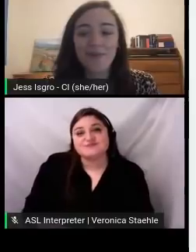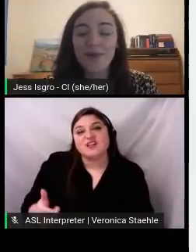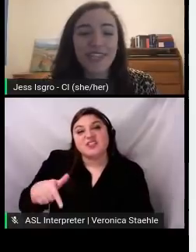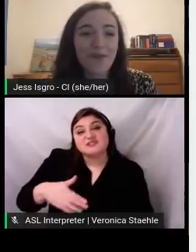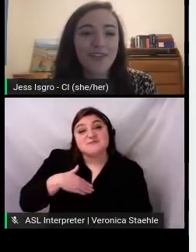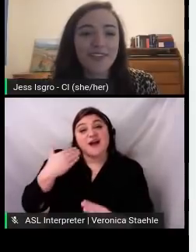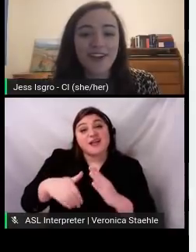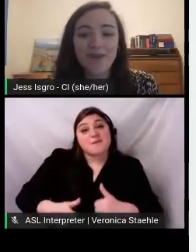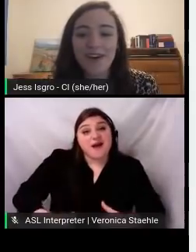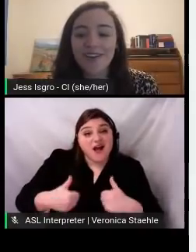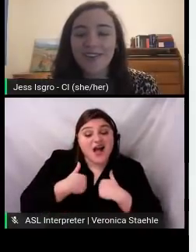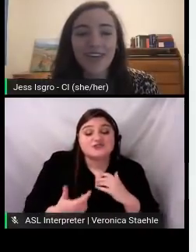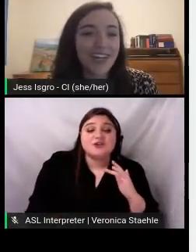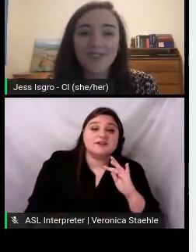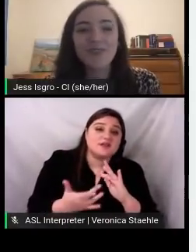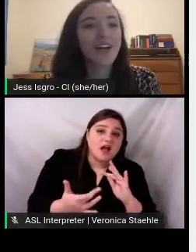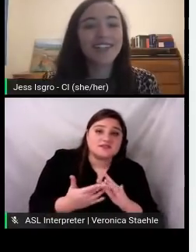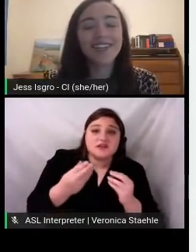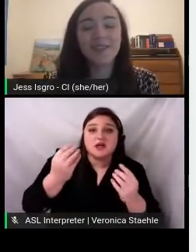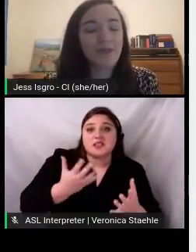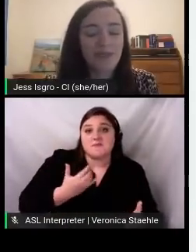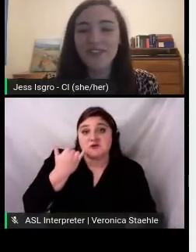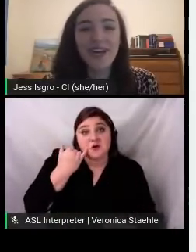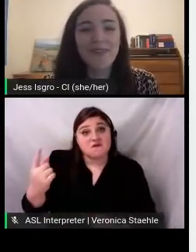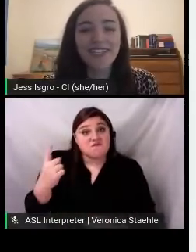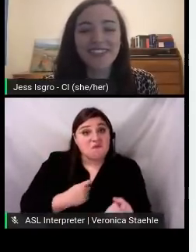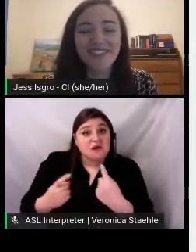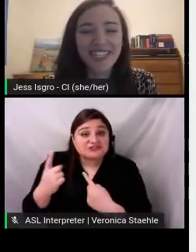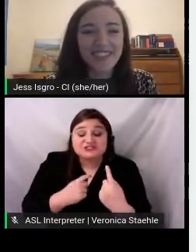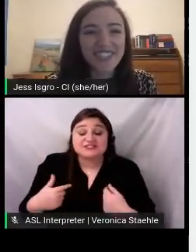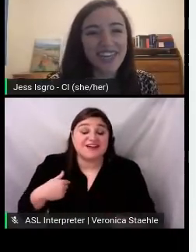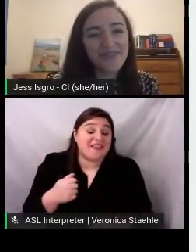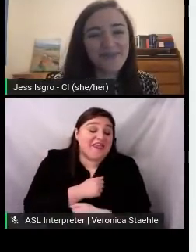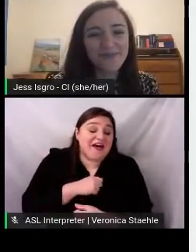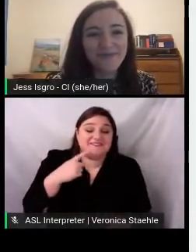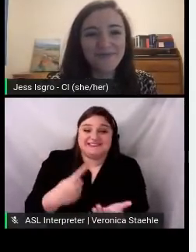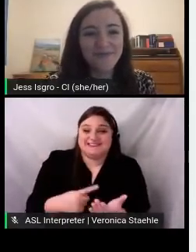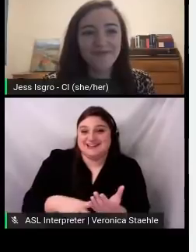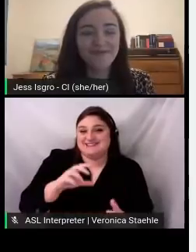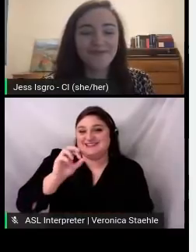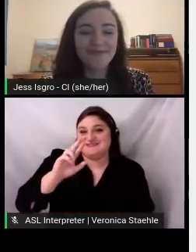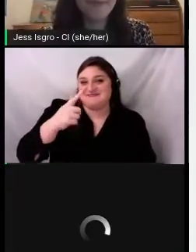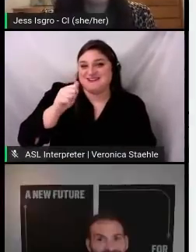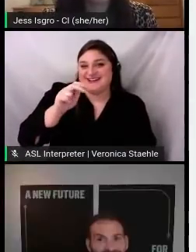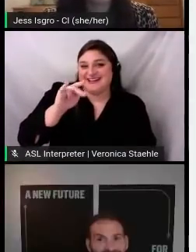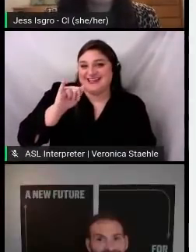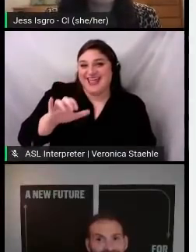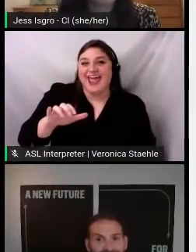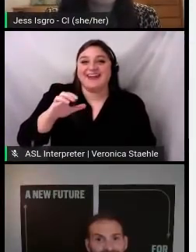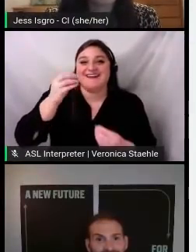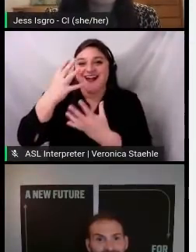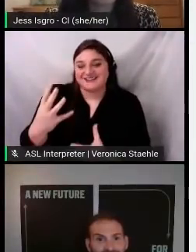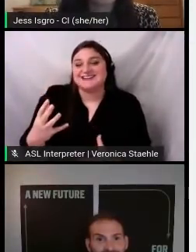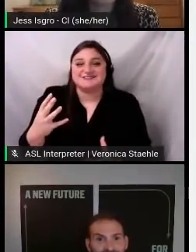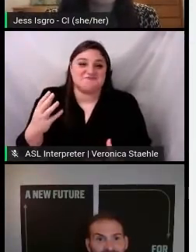questions. I'm always happy to talk about organic social content. It's one of my favorite topics. So thanks for your time.